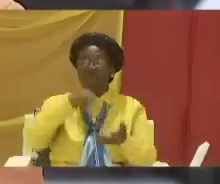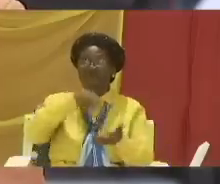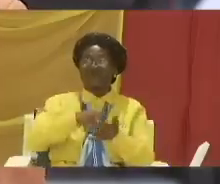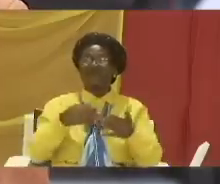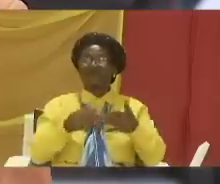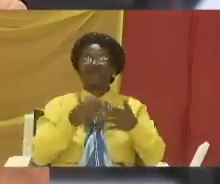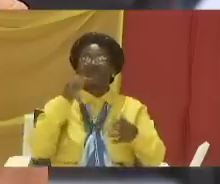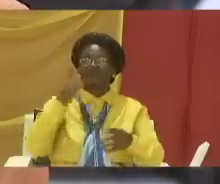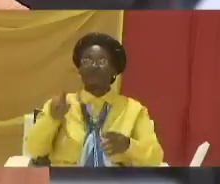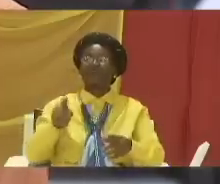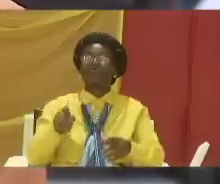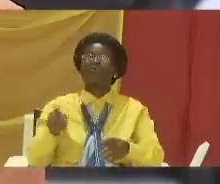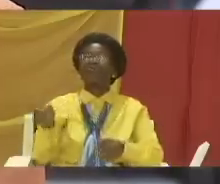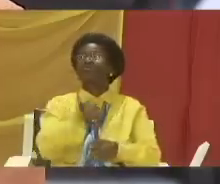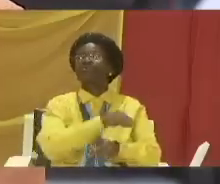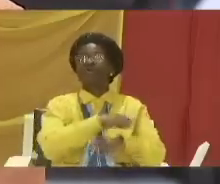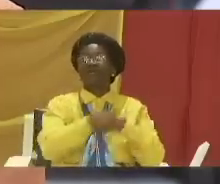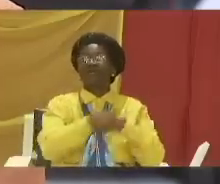That's what he said to him.